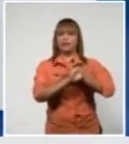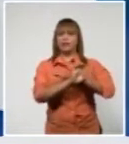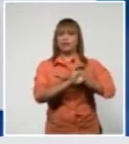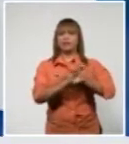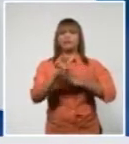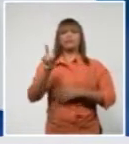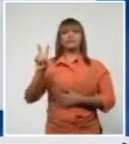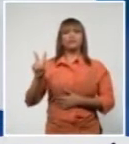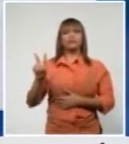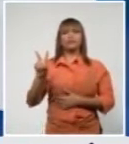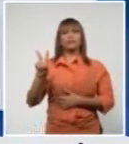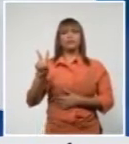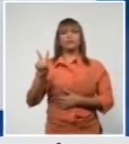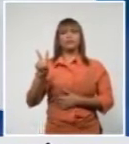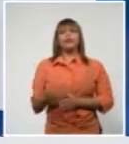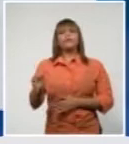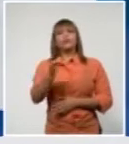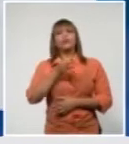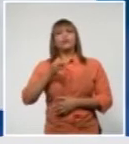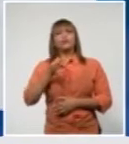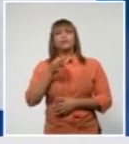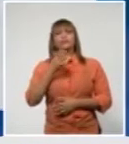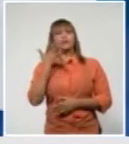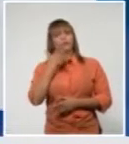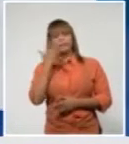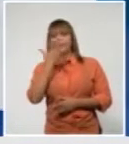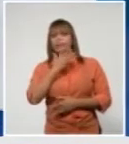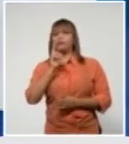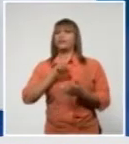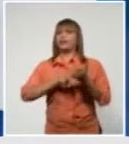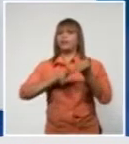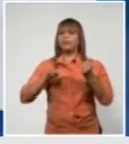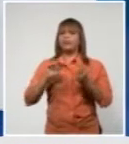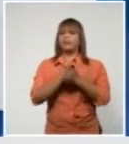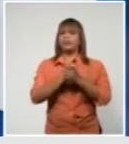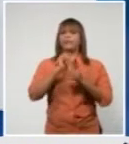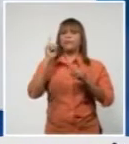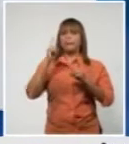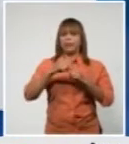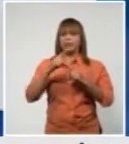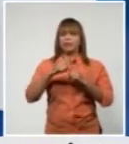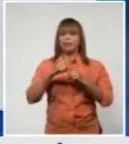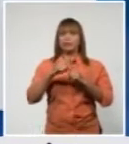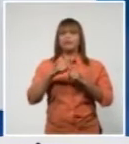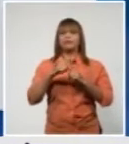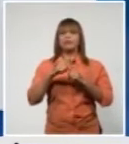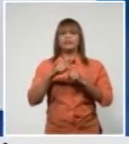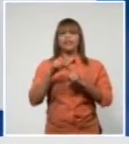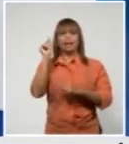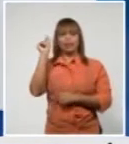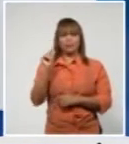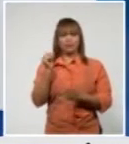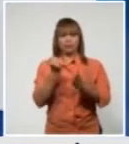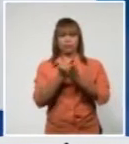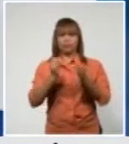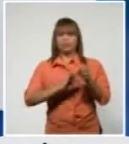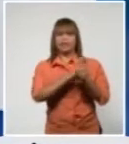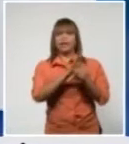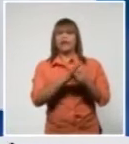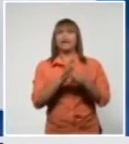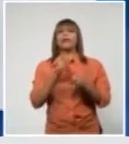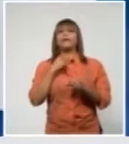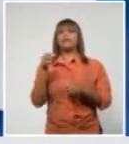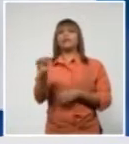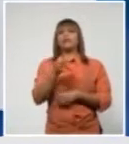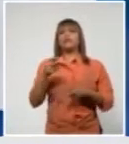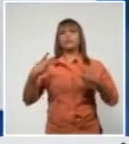Revolución, with 1 case. The case from Matanzas belongs to the municipality of Cárdenas. The